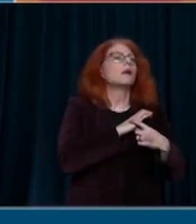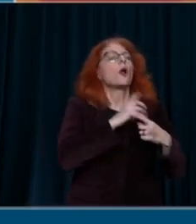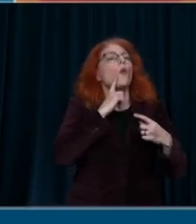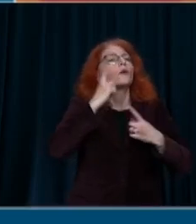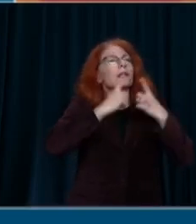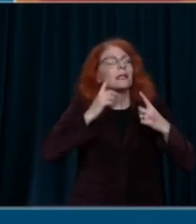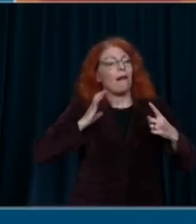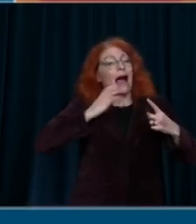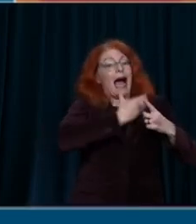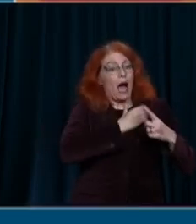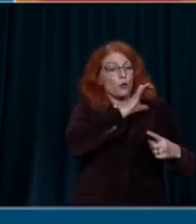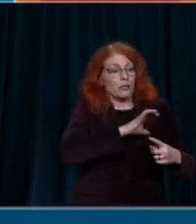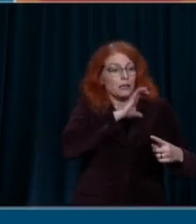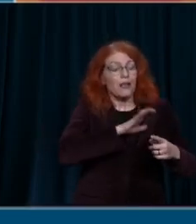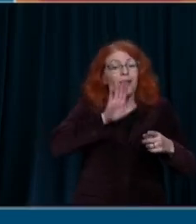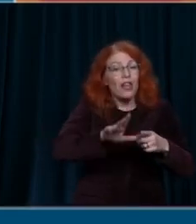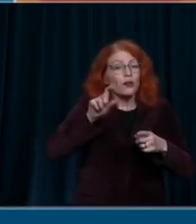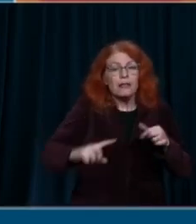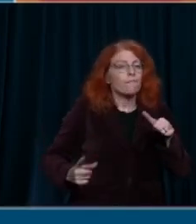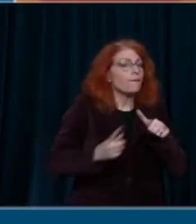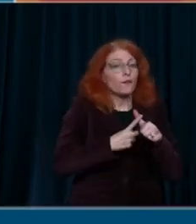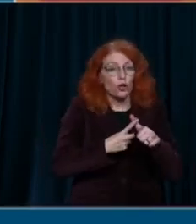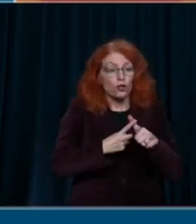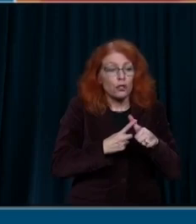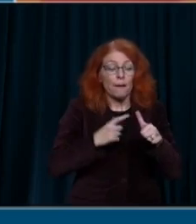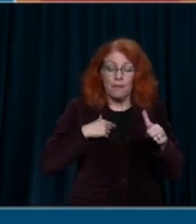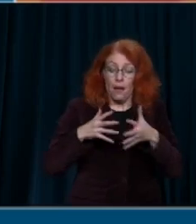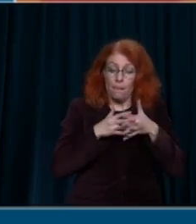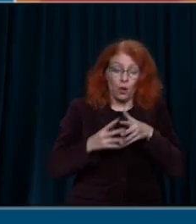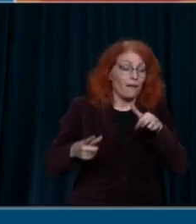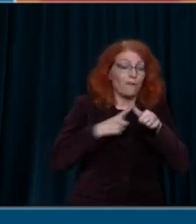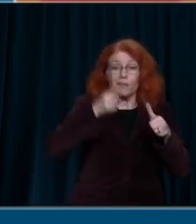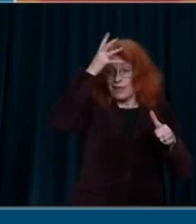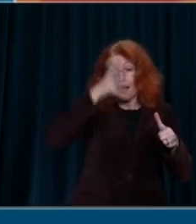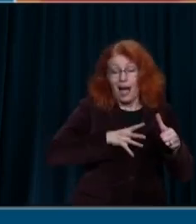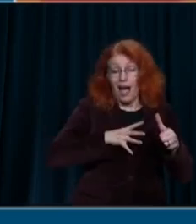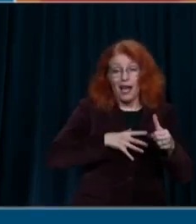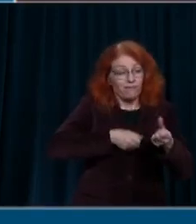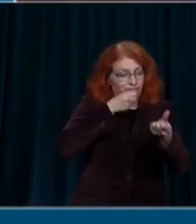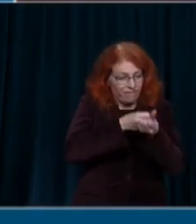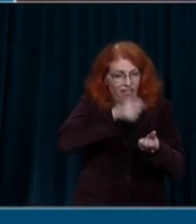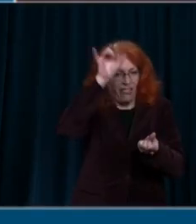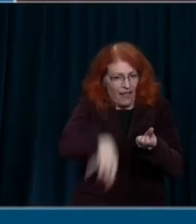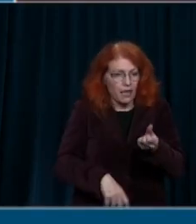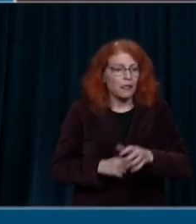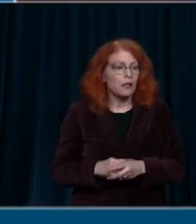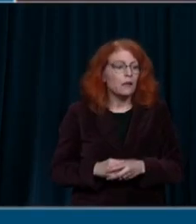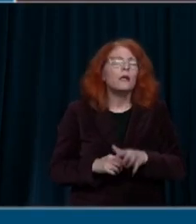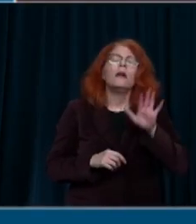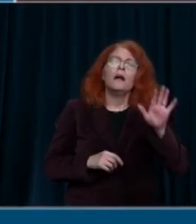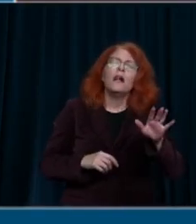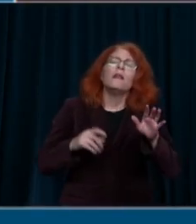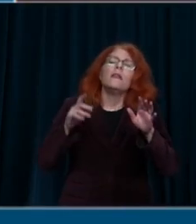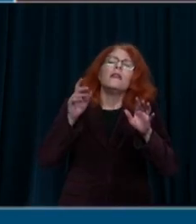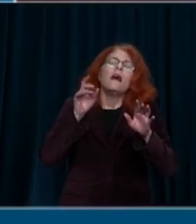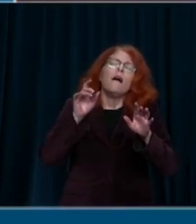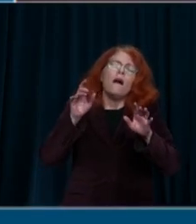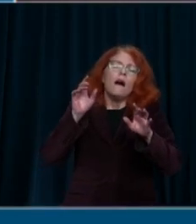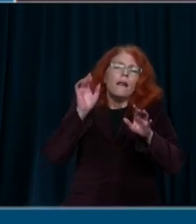consider our citizens and their needs first. I'm an America First guy, and that's what I stand on. I think that's an